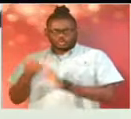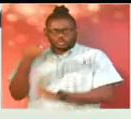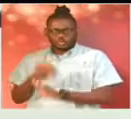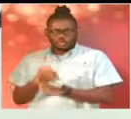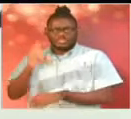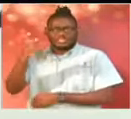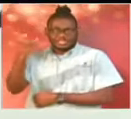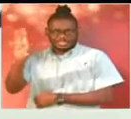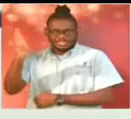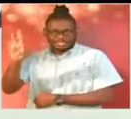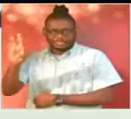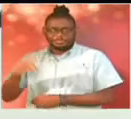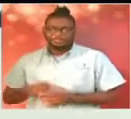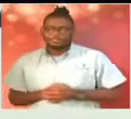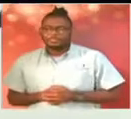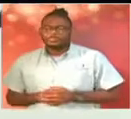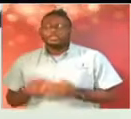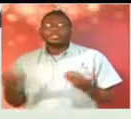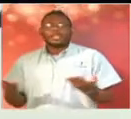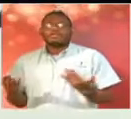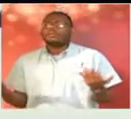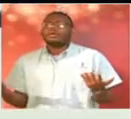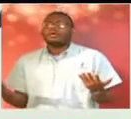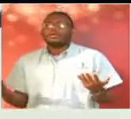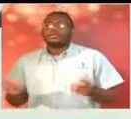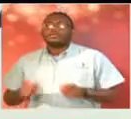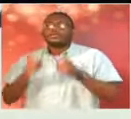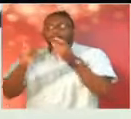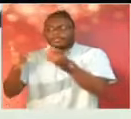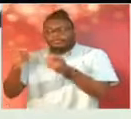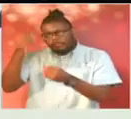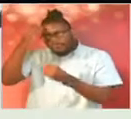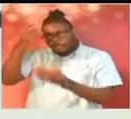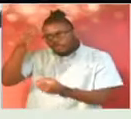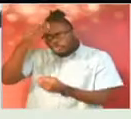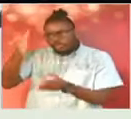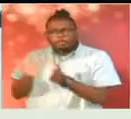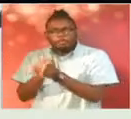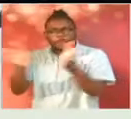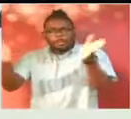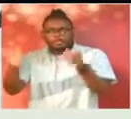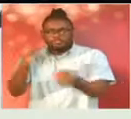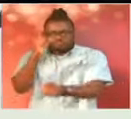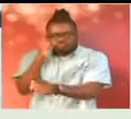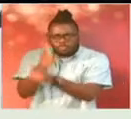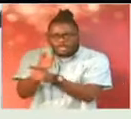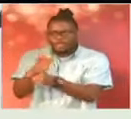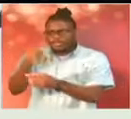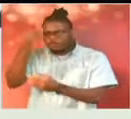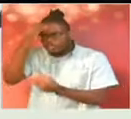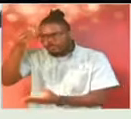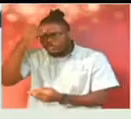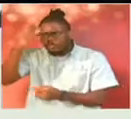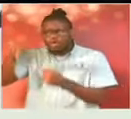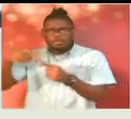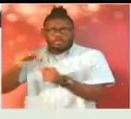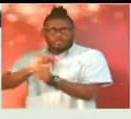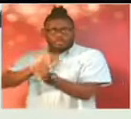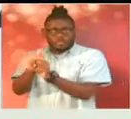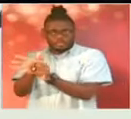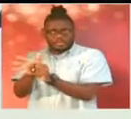these updates, we provide you, the public, with clear and accurate information on COVID-19. At today's